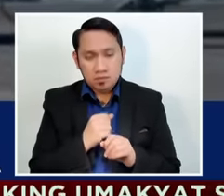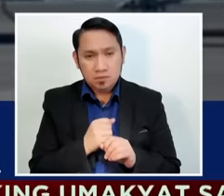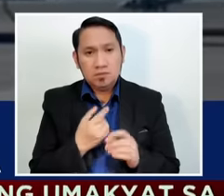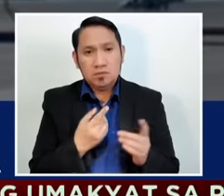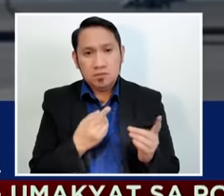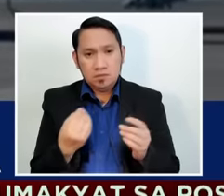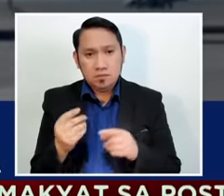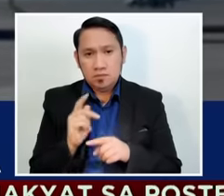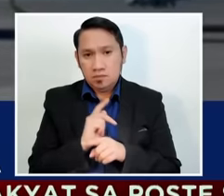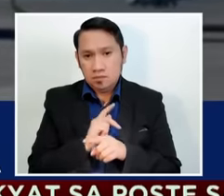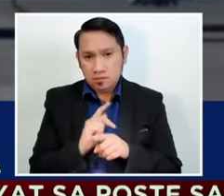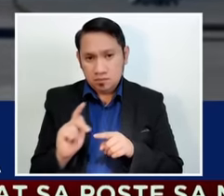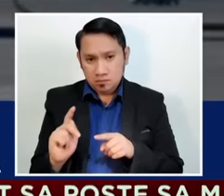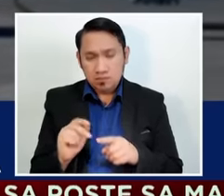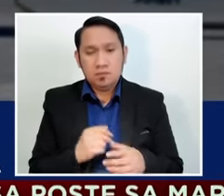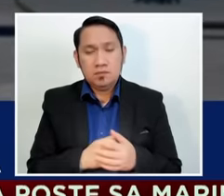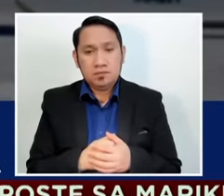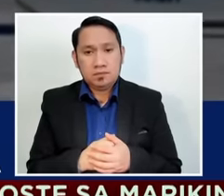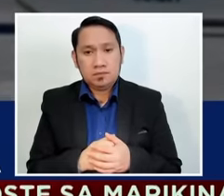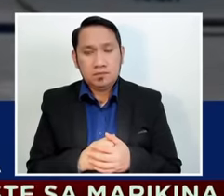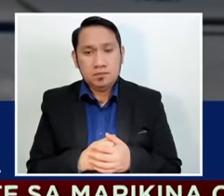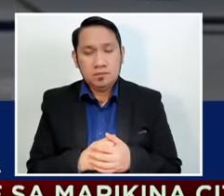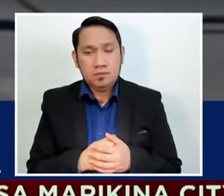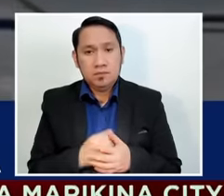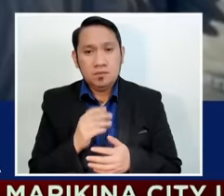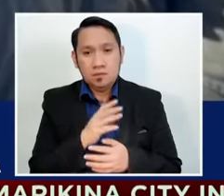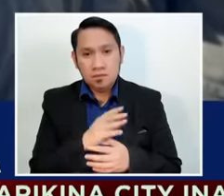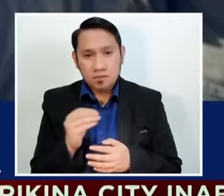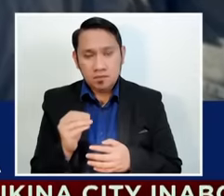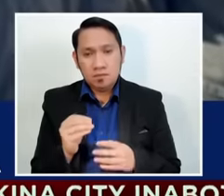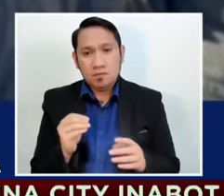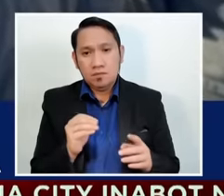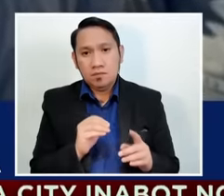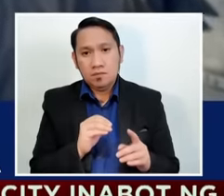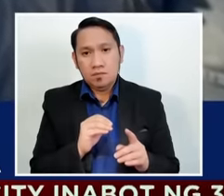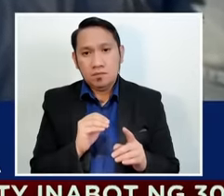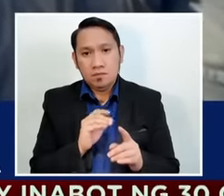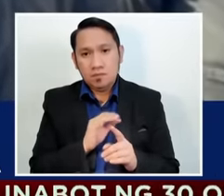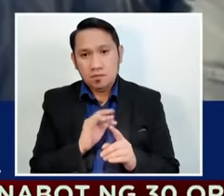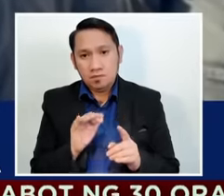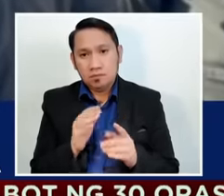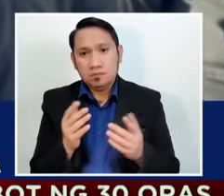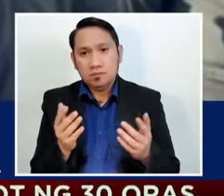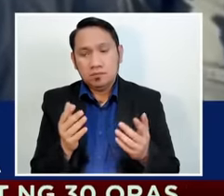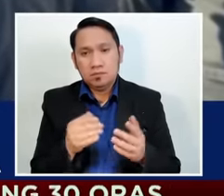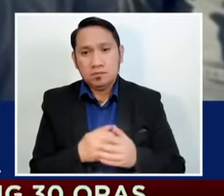on station and observing anybody else that we may run into